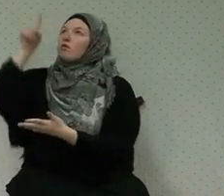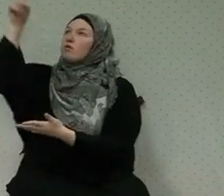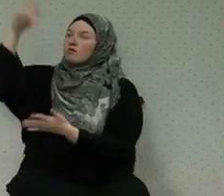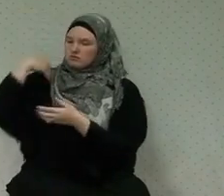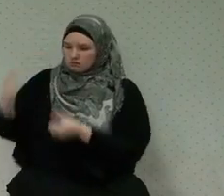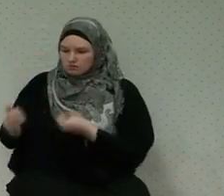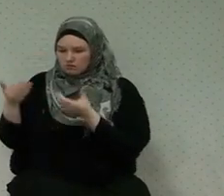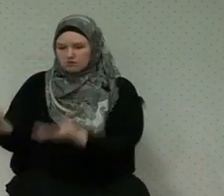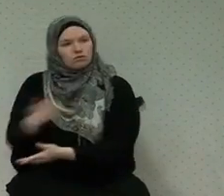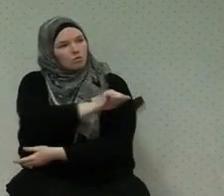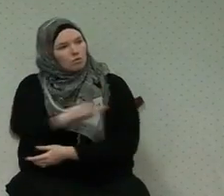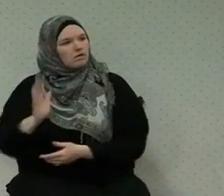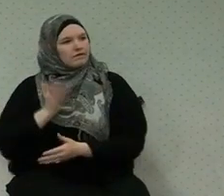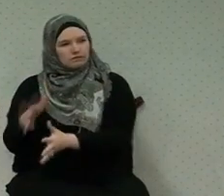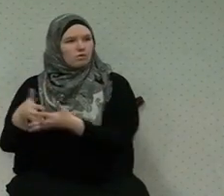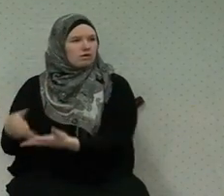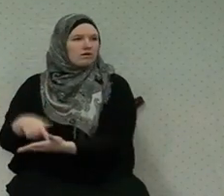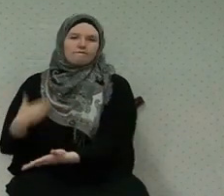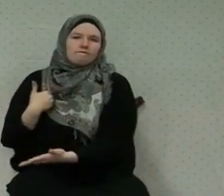has sent to all of us.